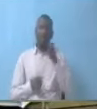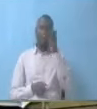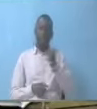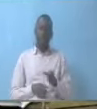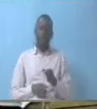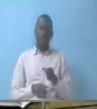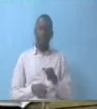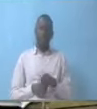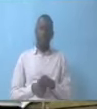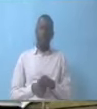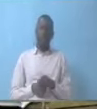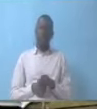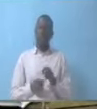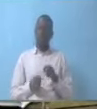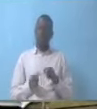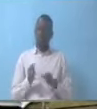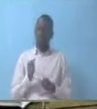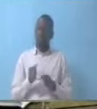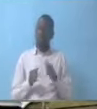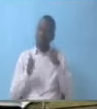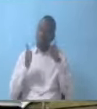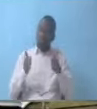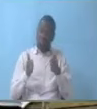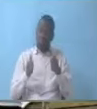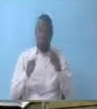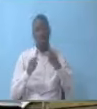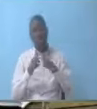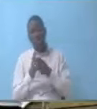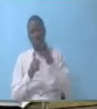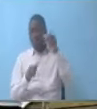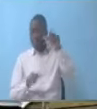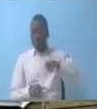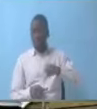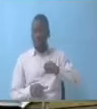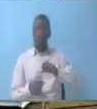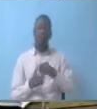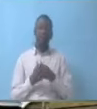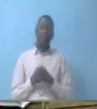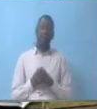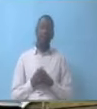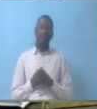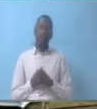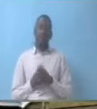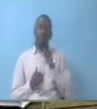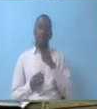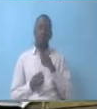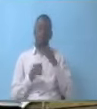Well, those men do not behave like taxi drivers in that regard.